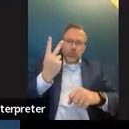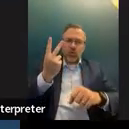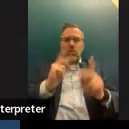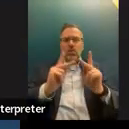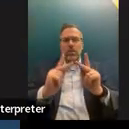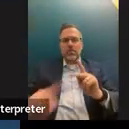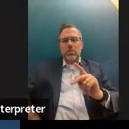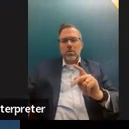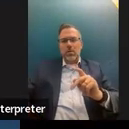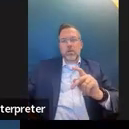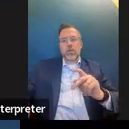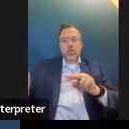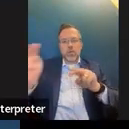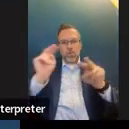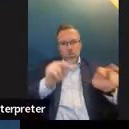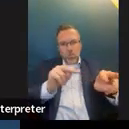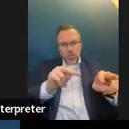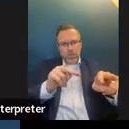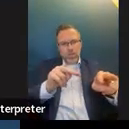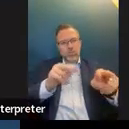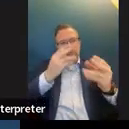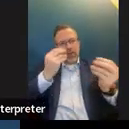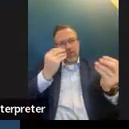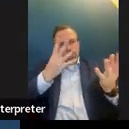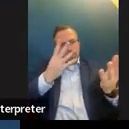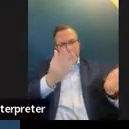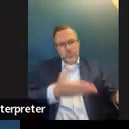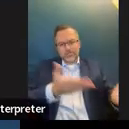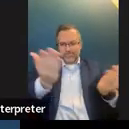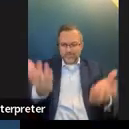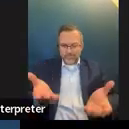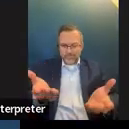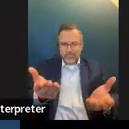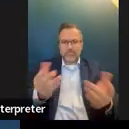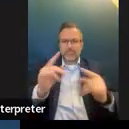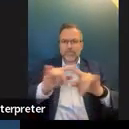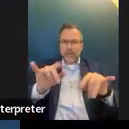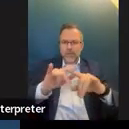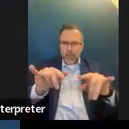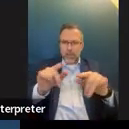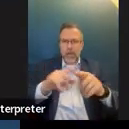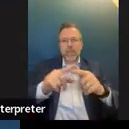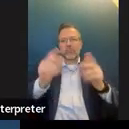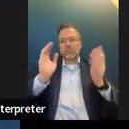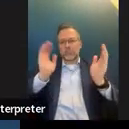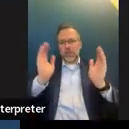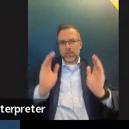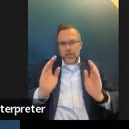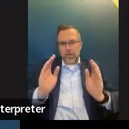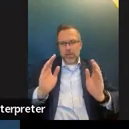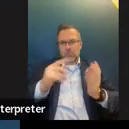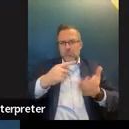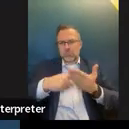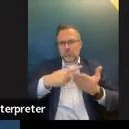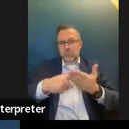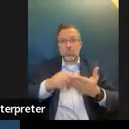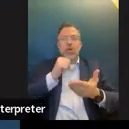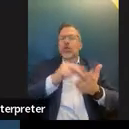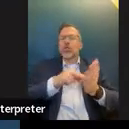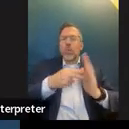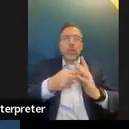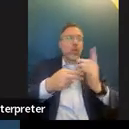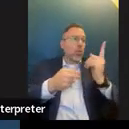the same time, and then you compare and talk about it. It doesn't mean that one is always right and one is